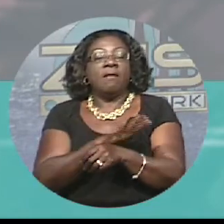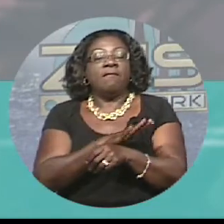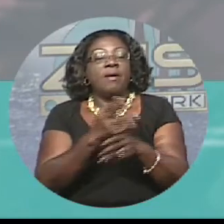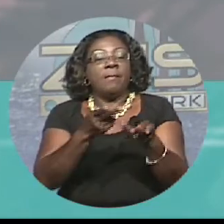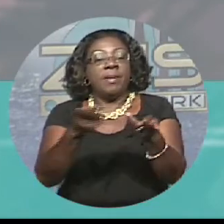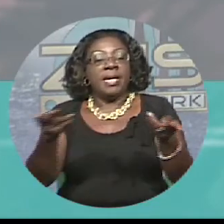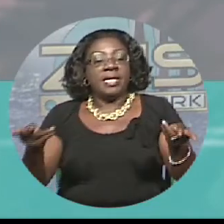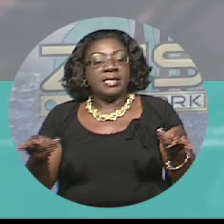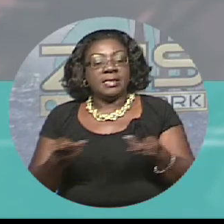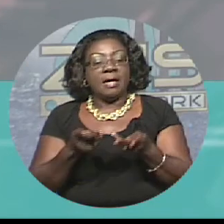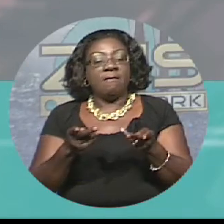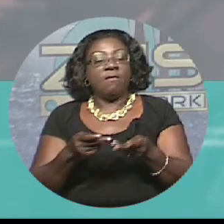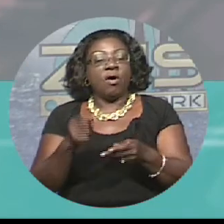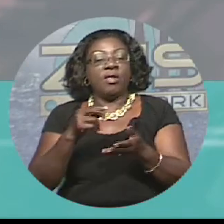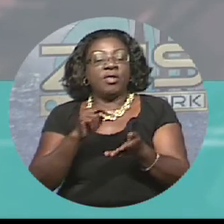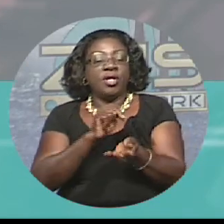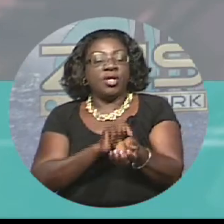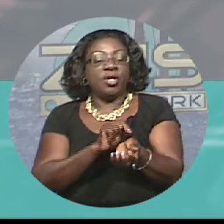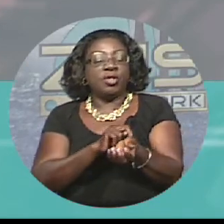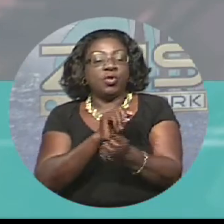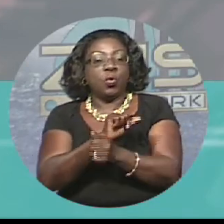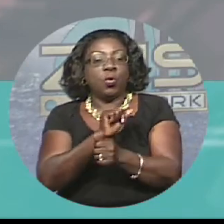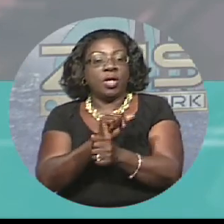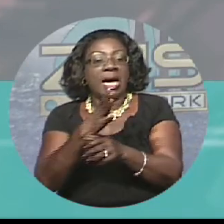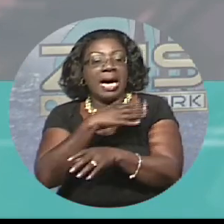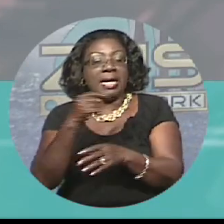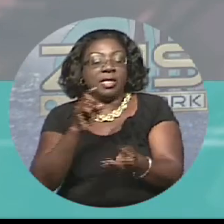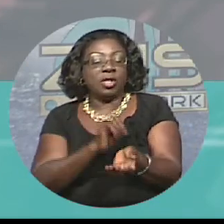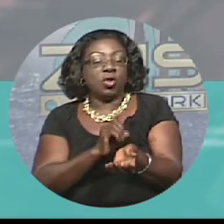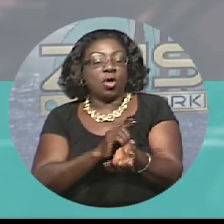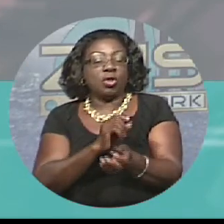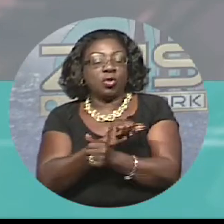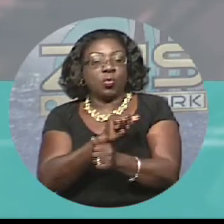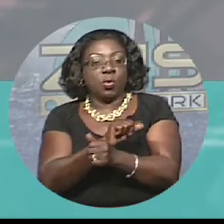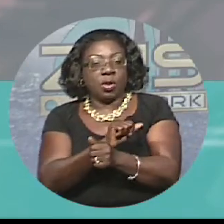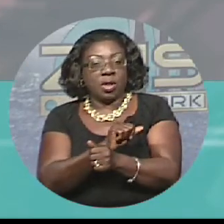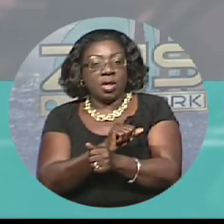on visiting, and a space for proper storage of medications and other supplies.